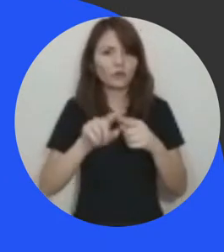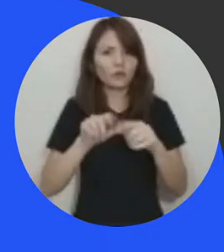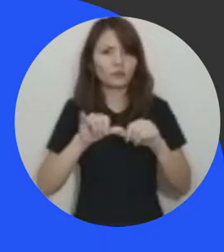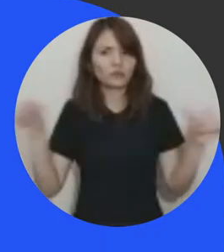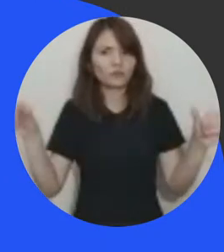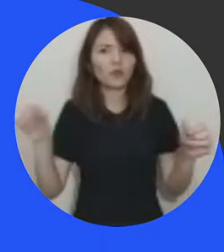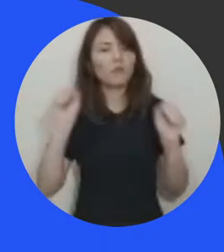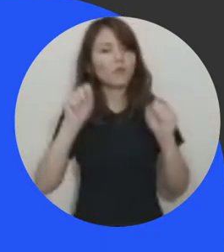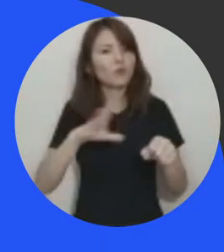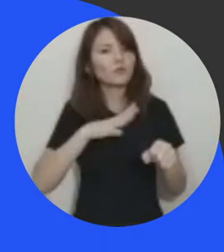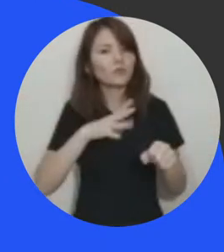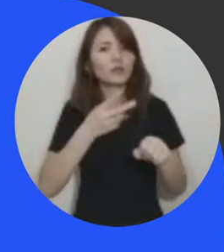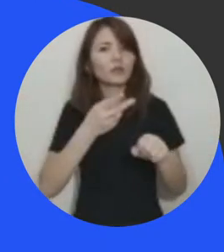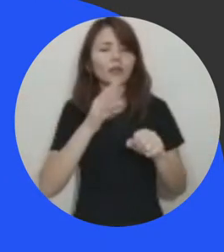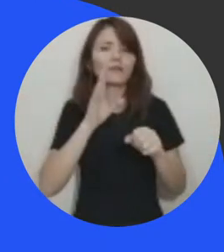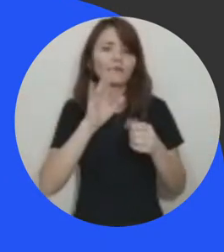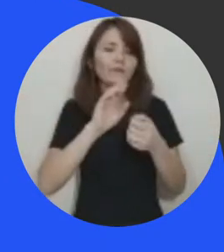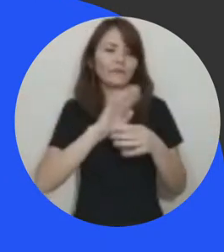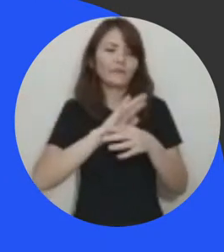So,